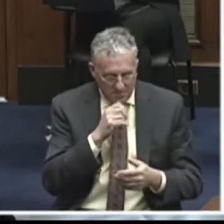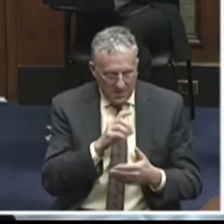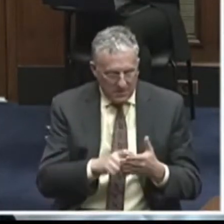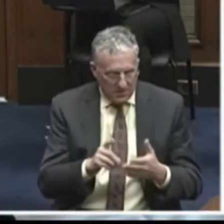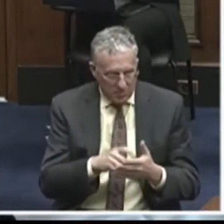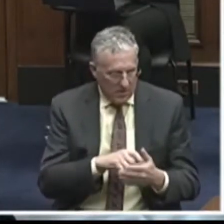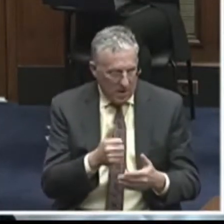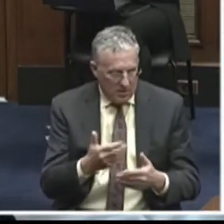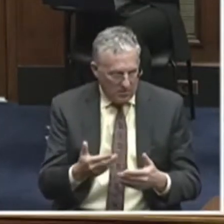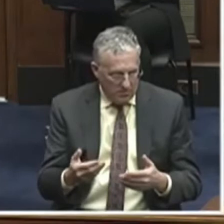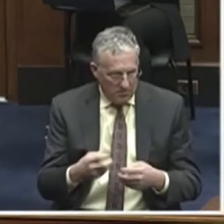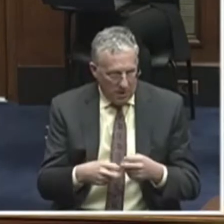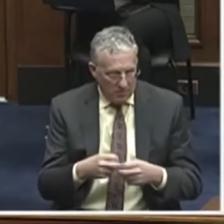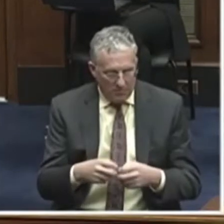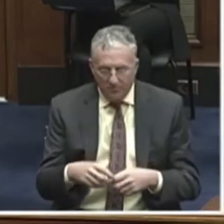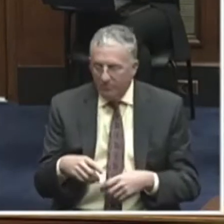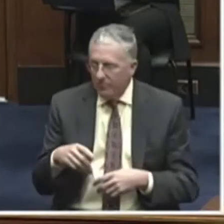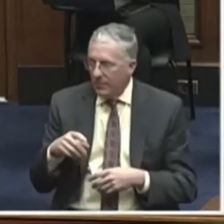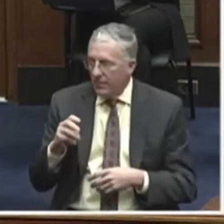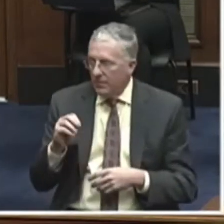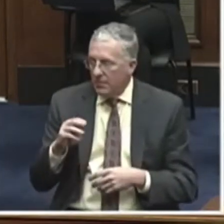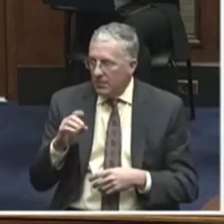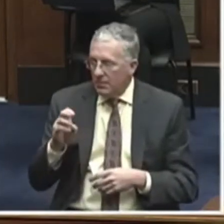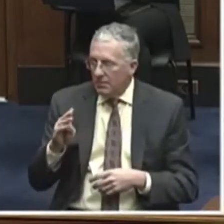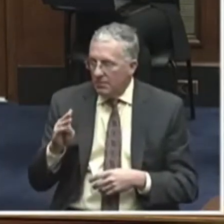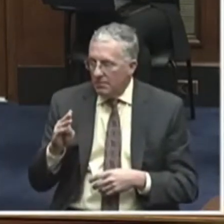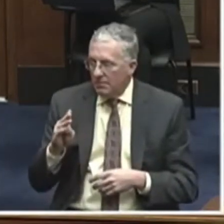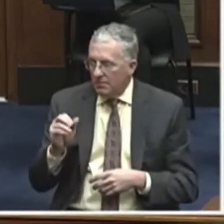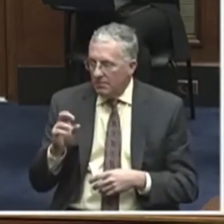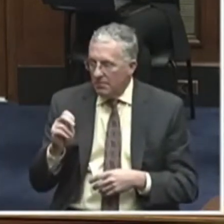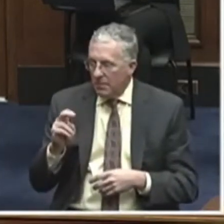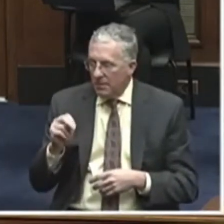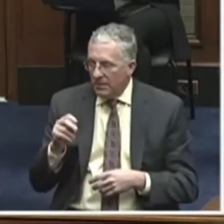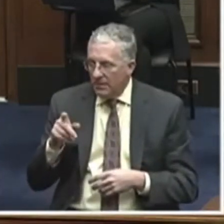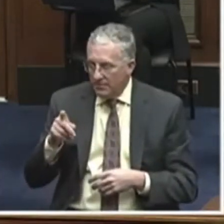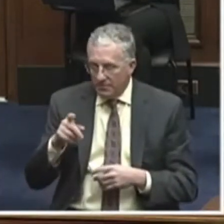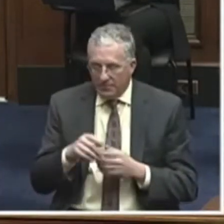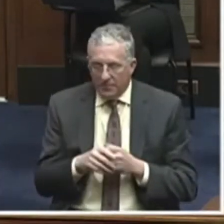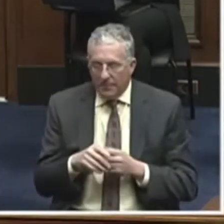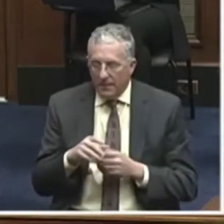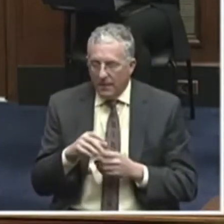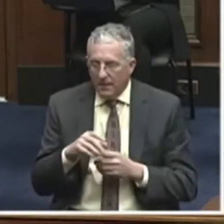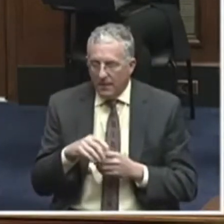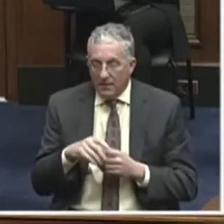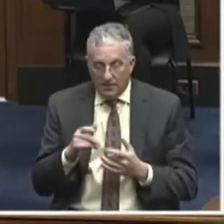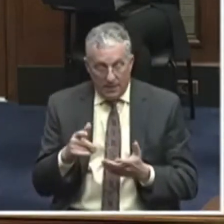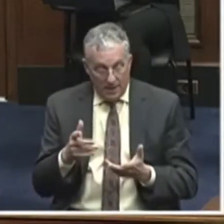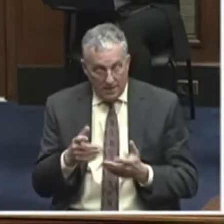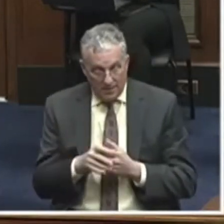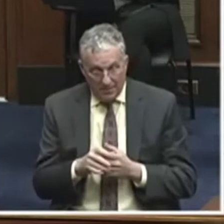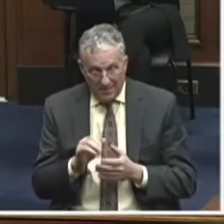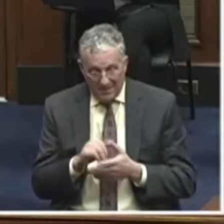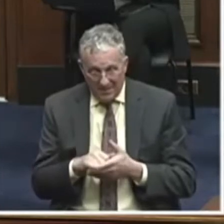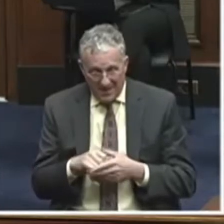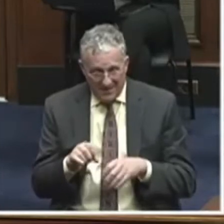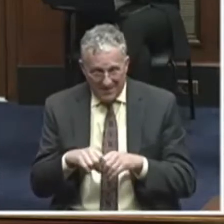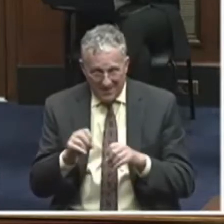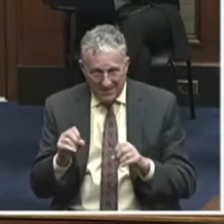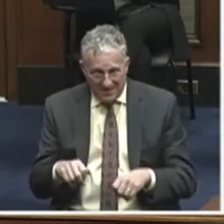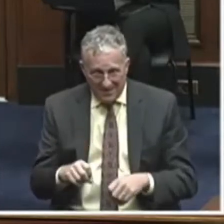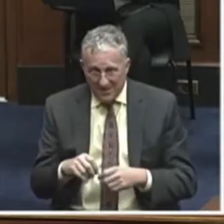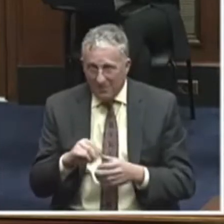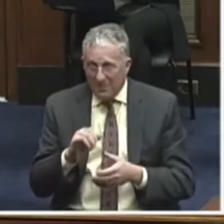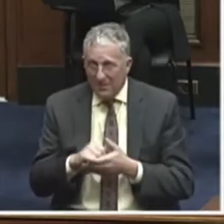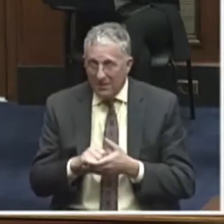Thank you so much, Mr. Barkin. Congress must stop enabling a predatory health insurance system, one that